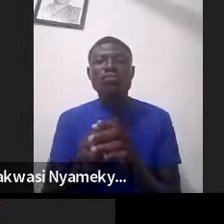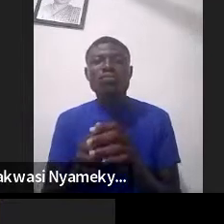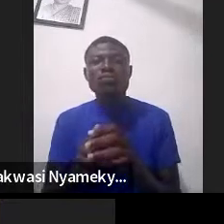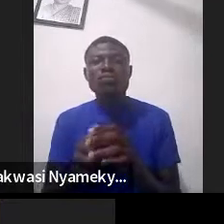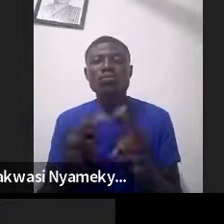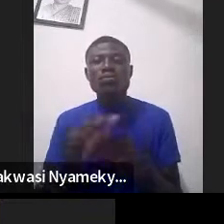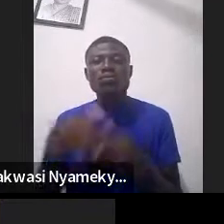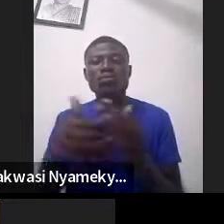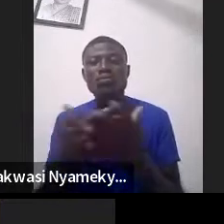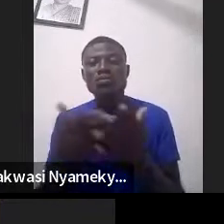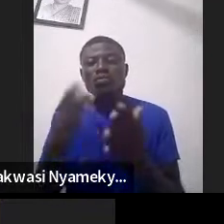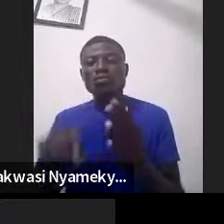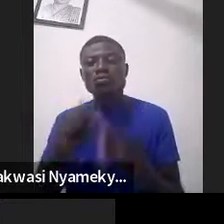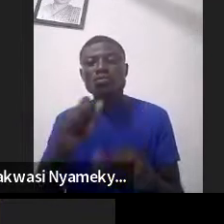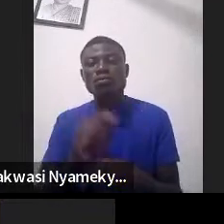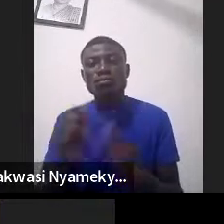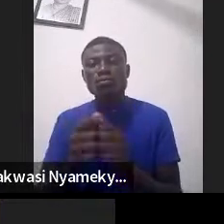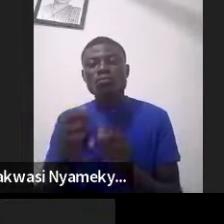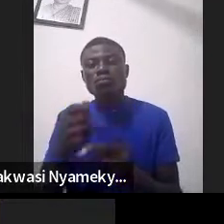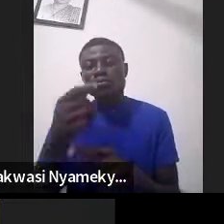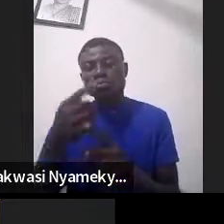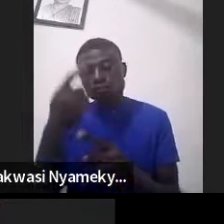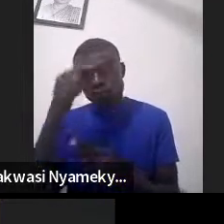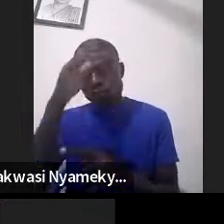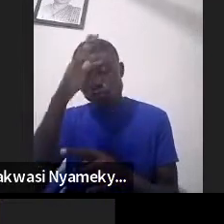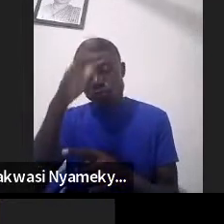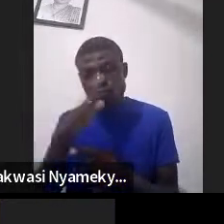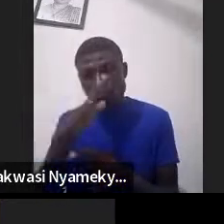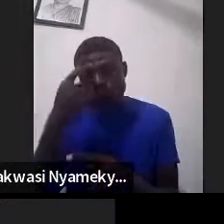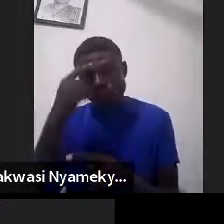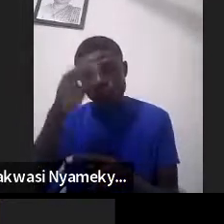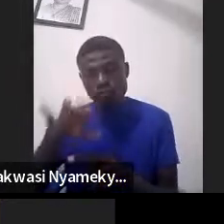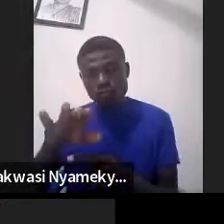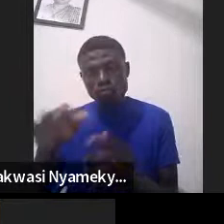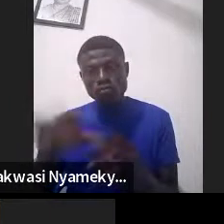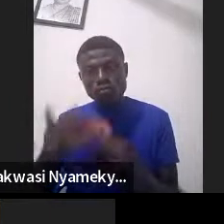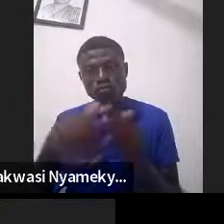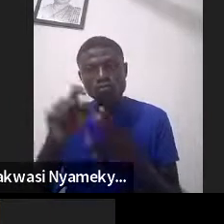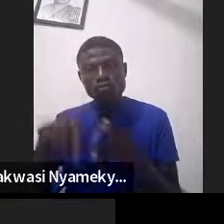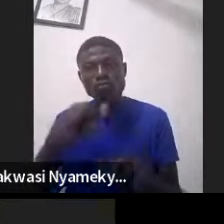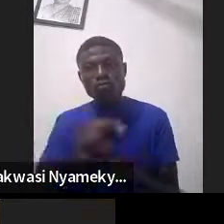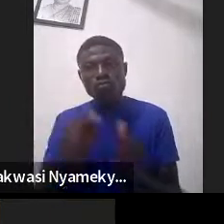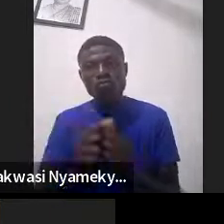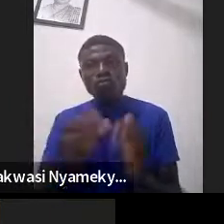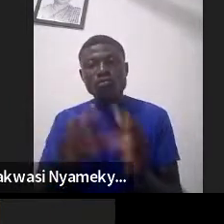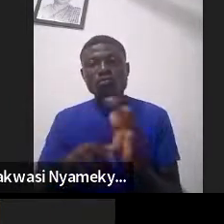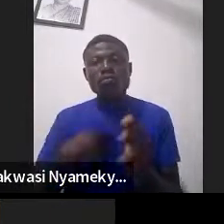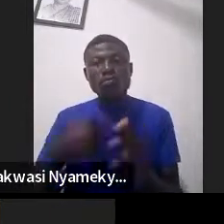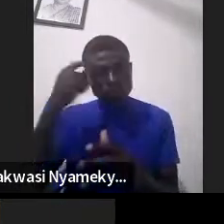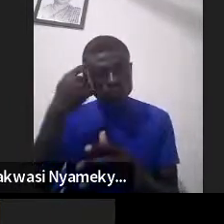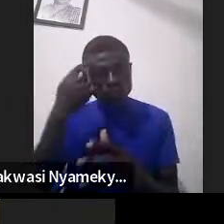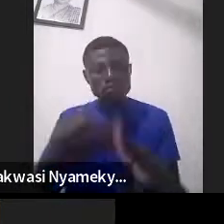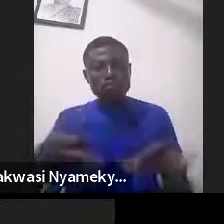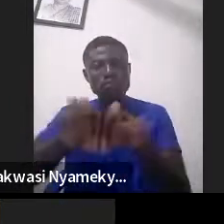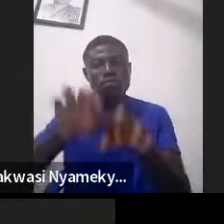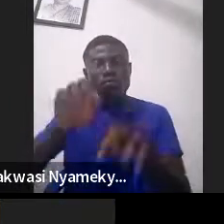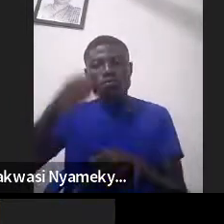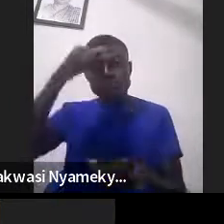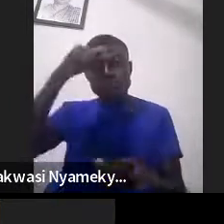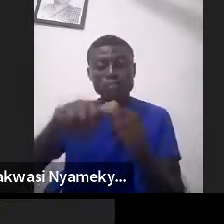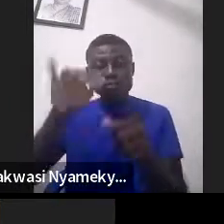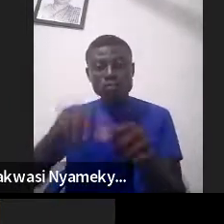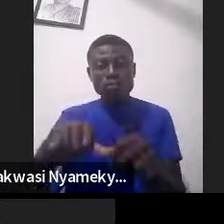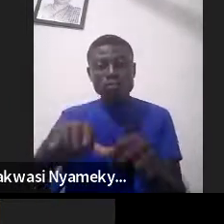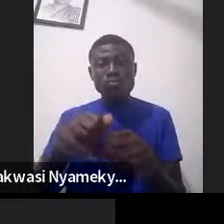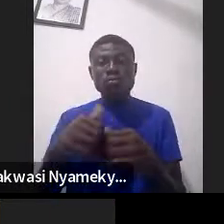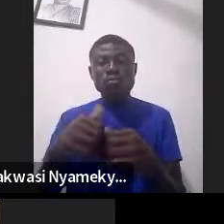books for the parents and for the child as well. And I think it's important to remember that as soon as there's